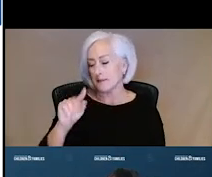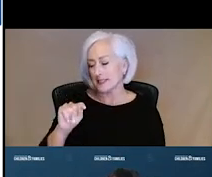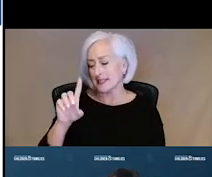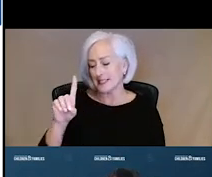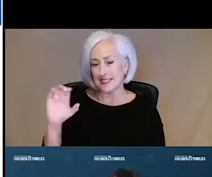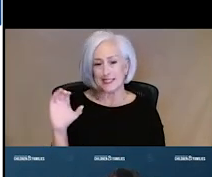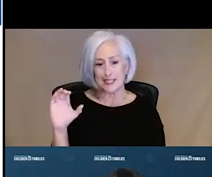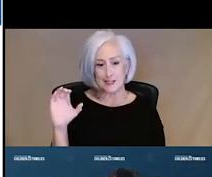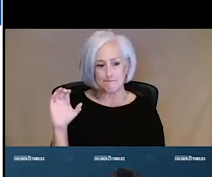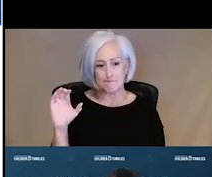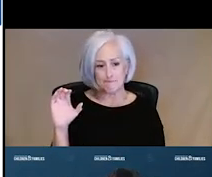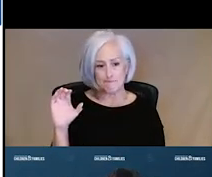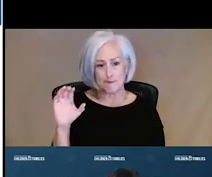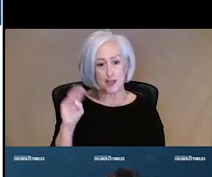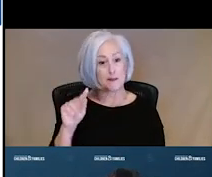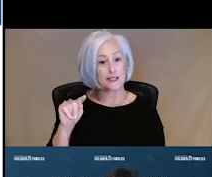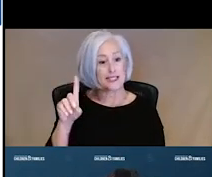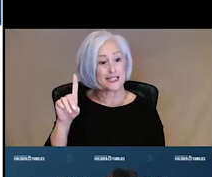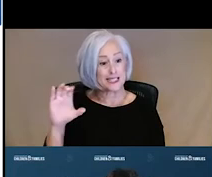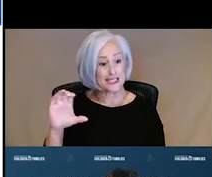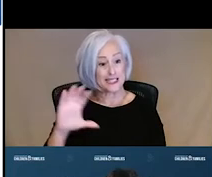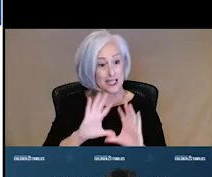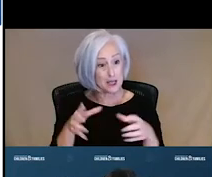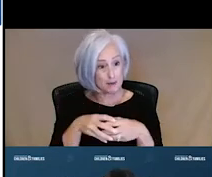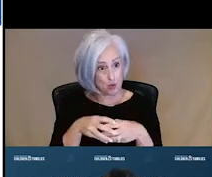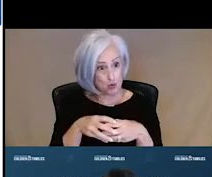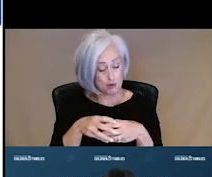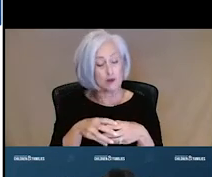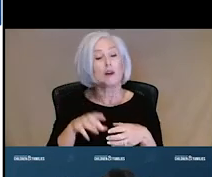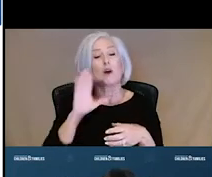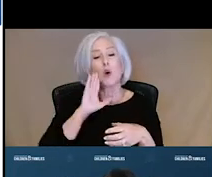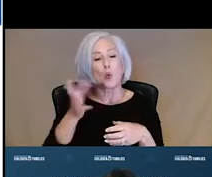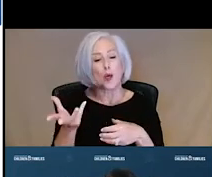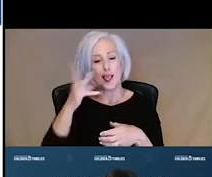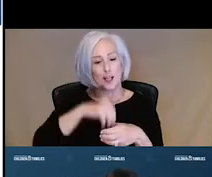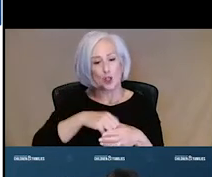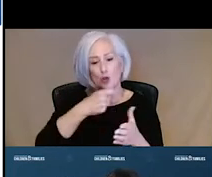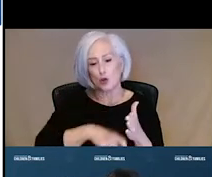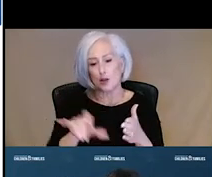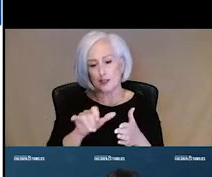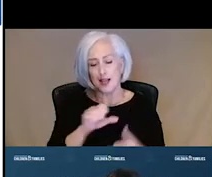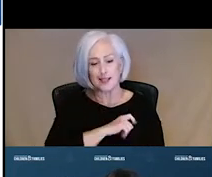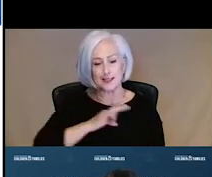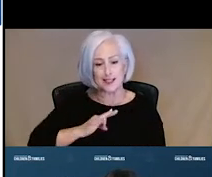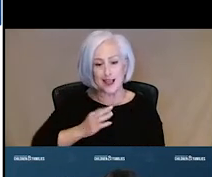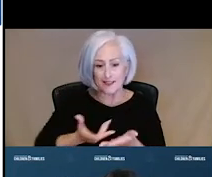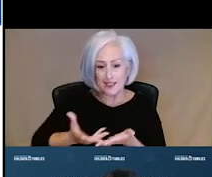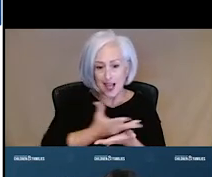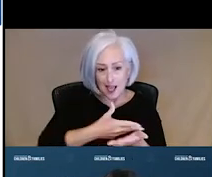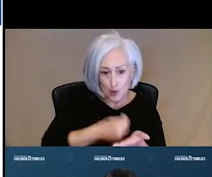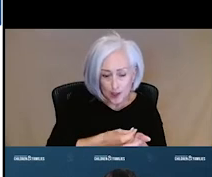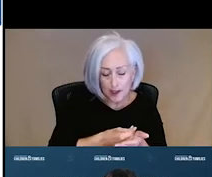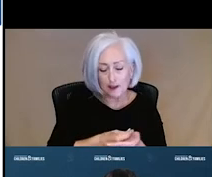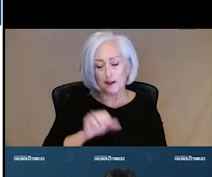The MTDC pool does include cost items such as staff salaries, employee